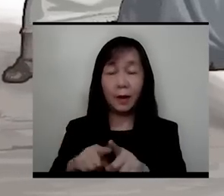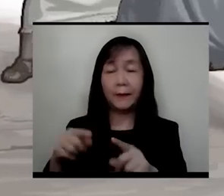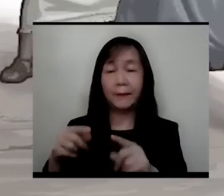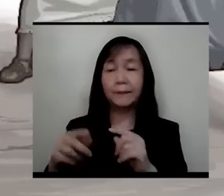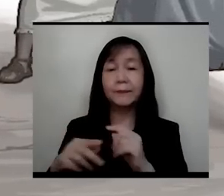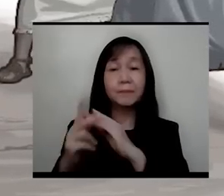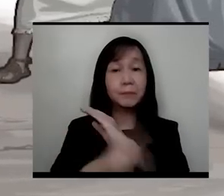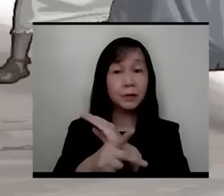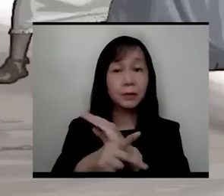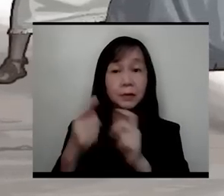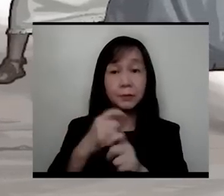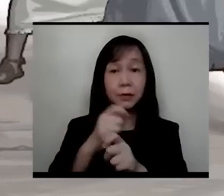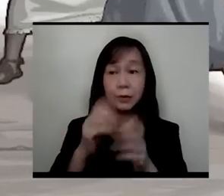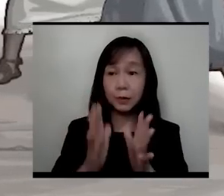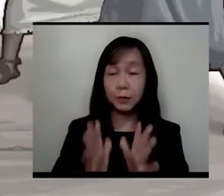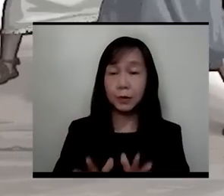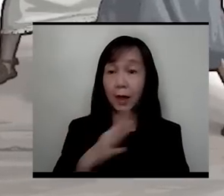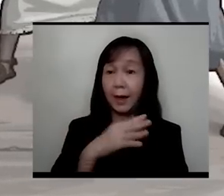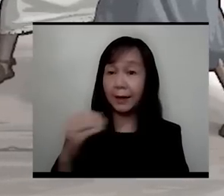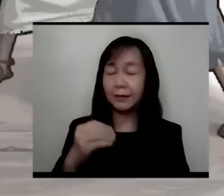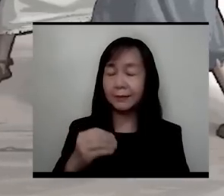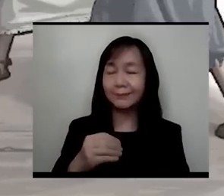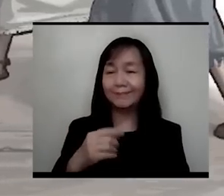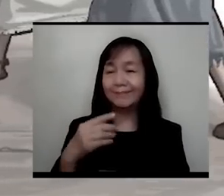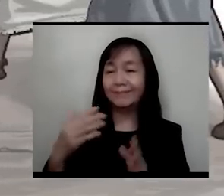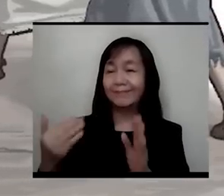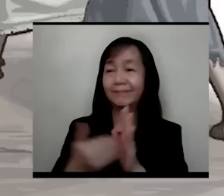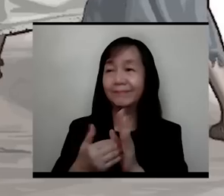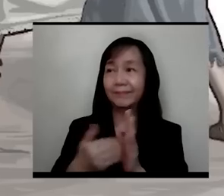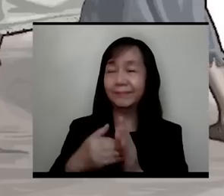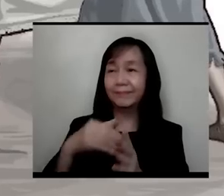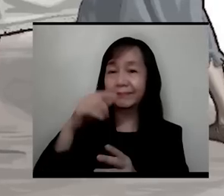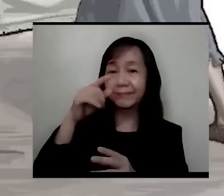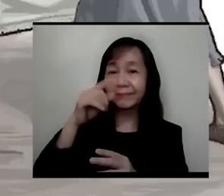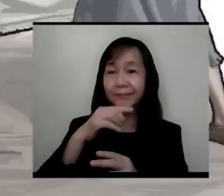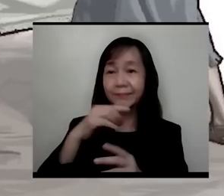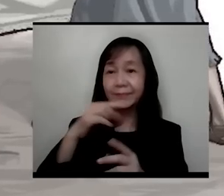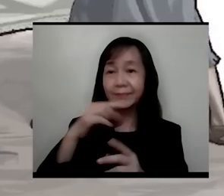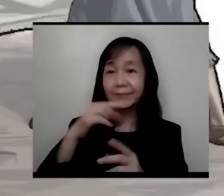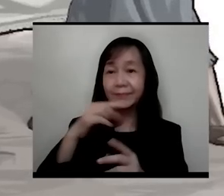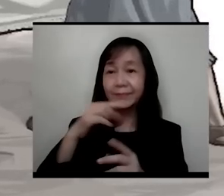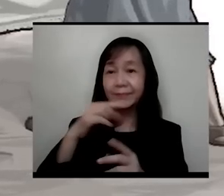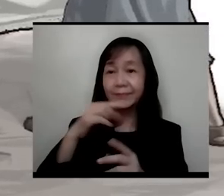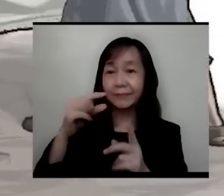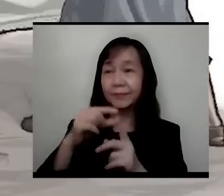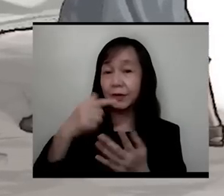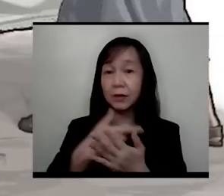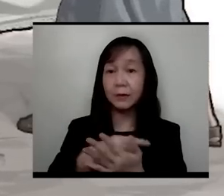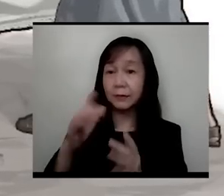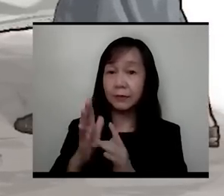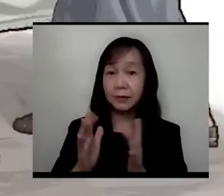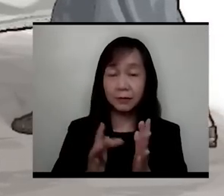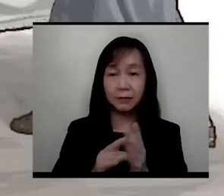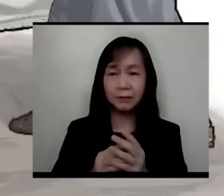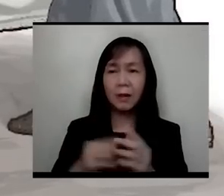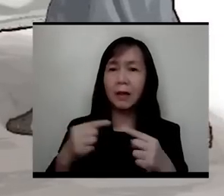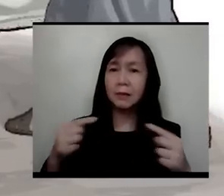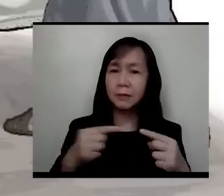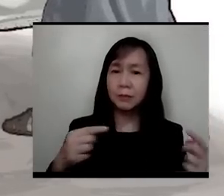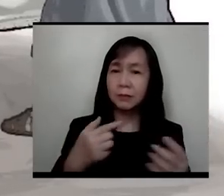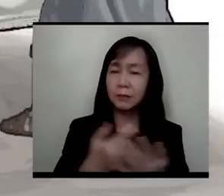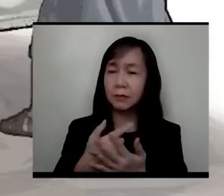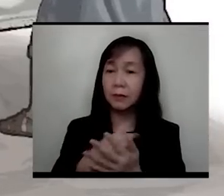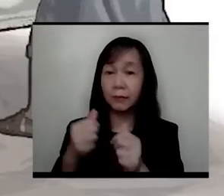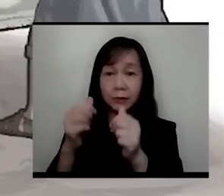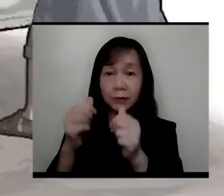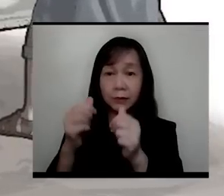persecutor and a blasphemer An enemy of the gospel of Jesus And of